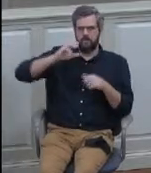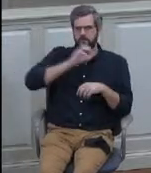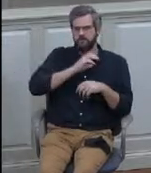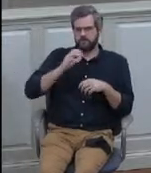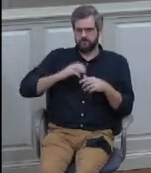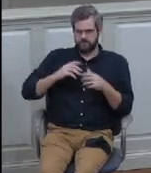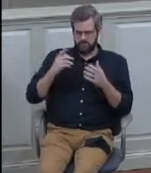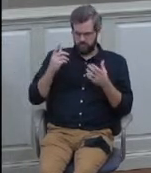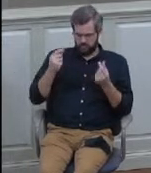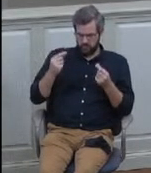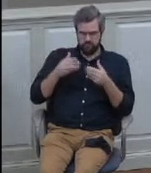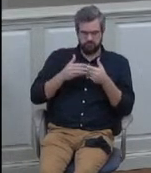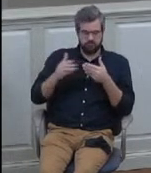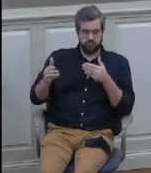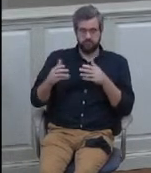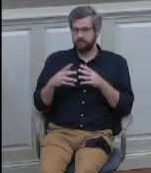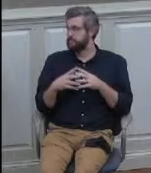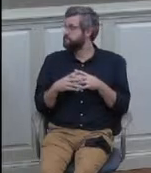this.